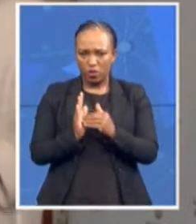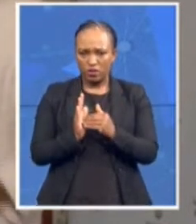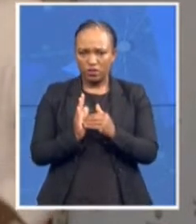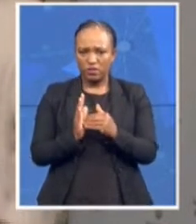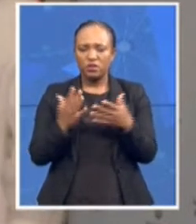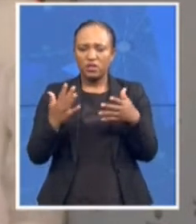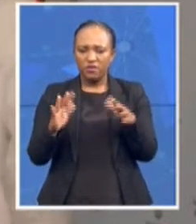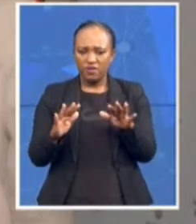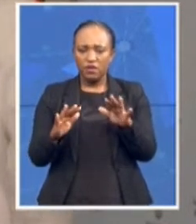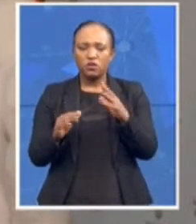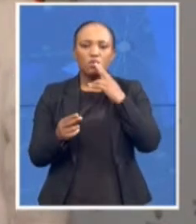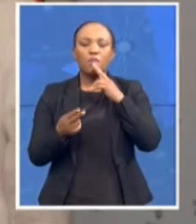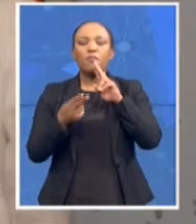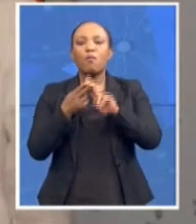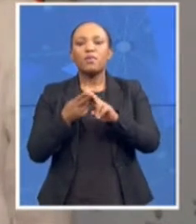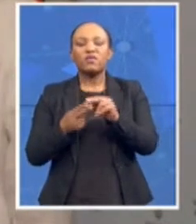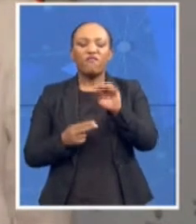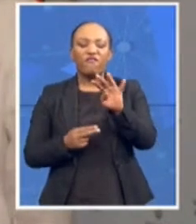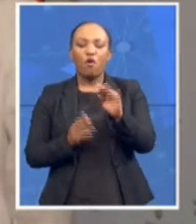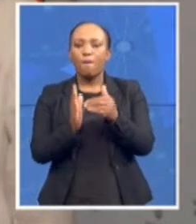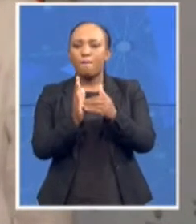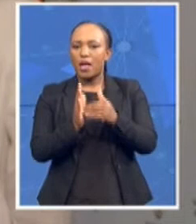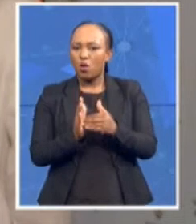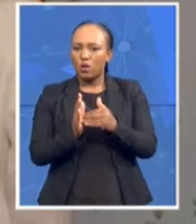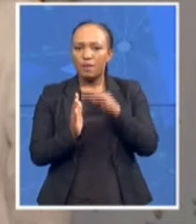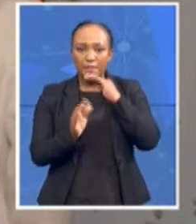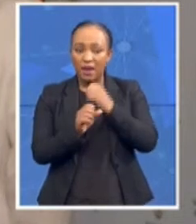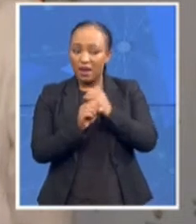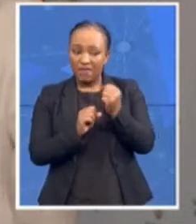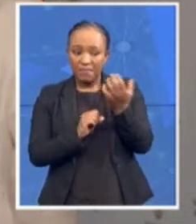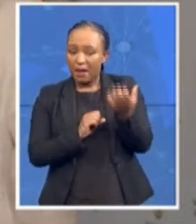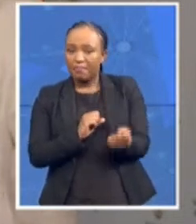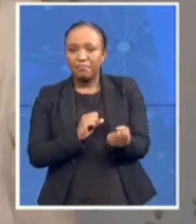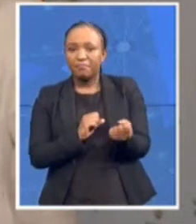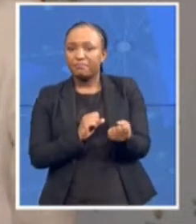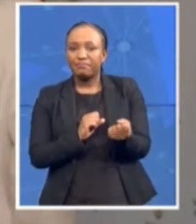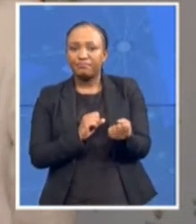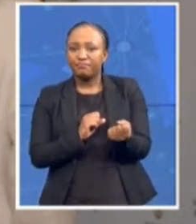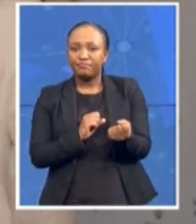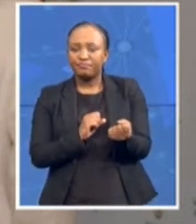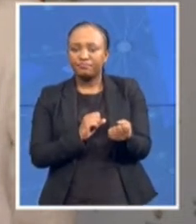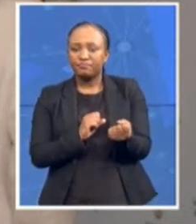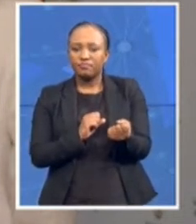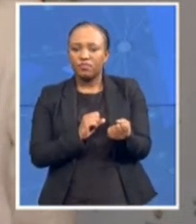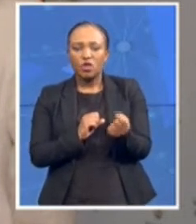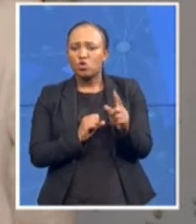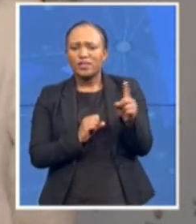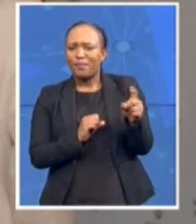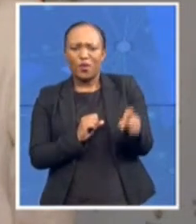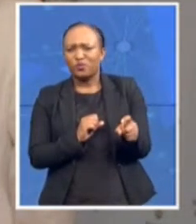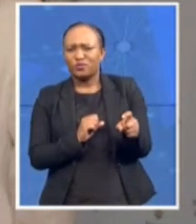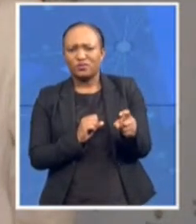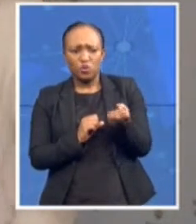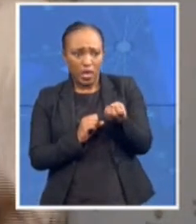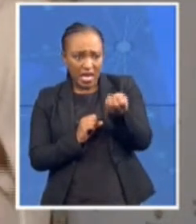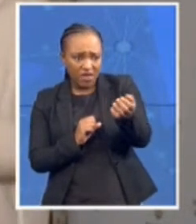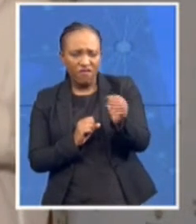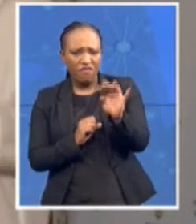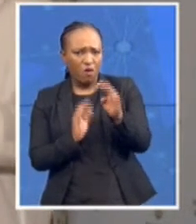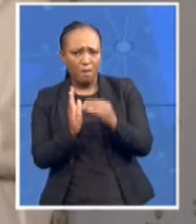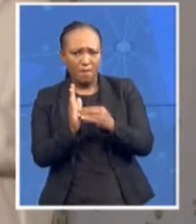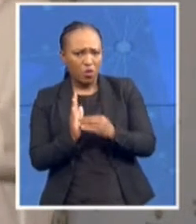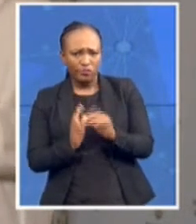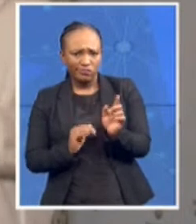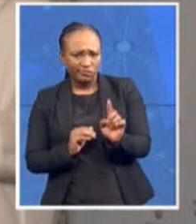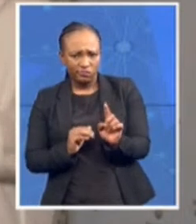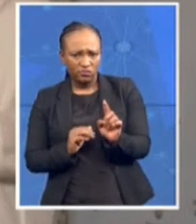did not get that 4 million rands because they were not supposed to get it in the first place. They didn't get it. So